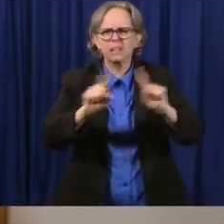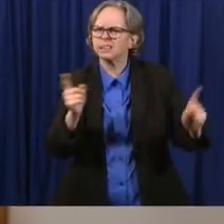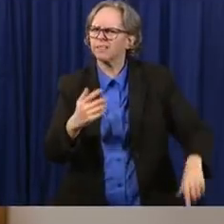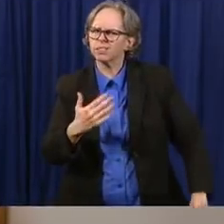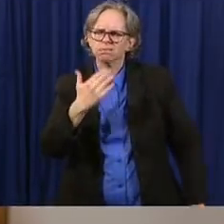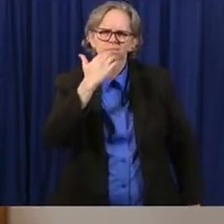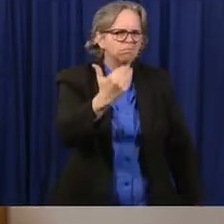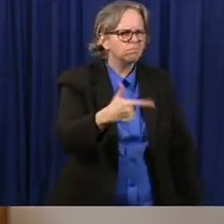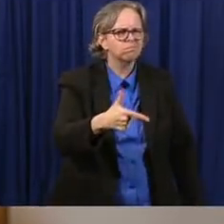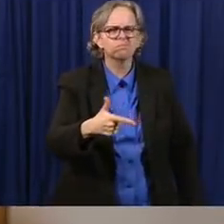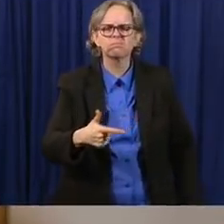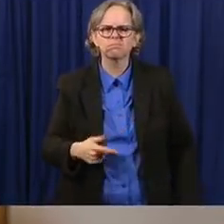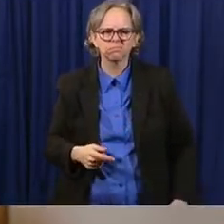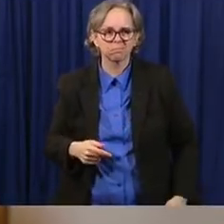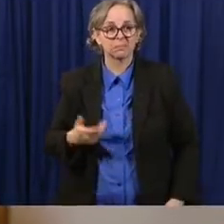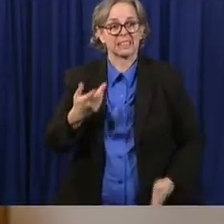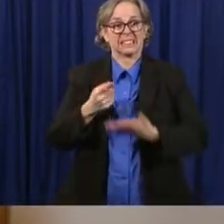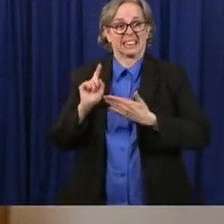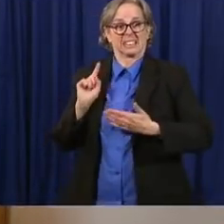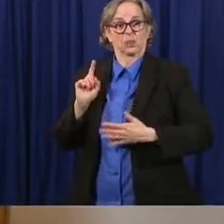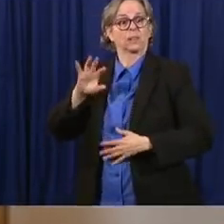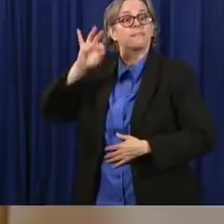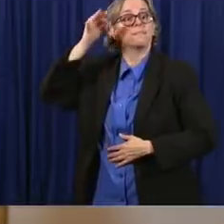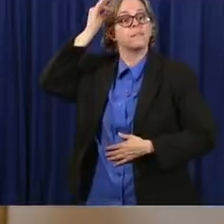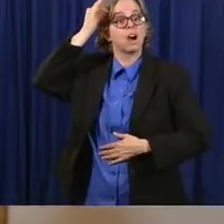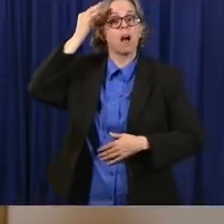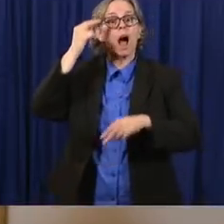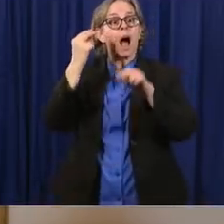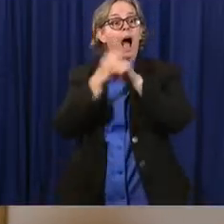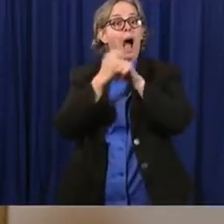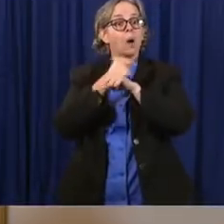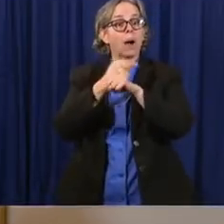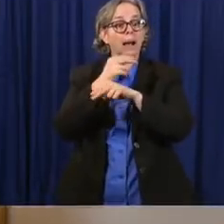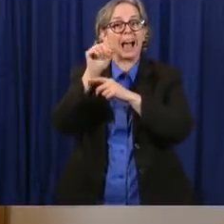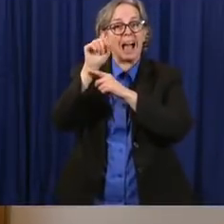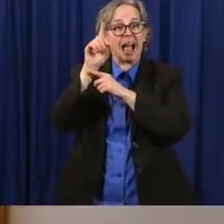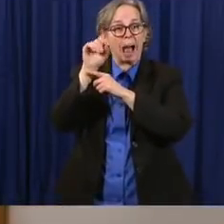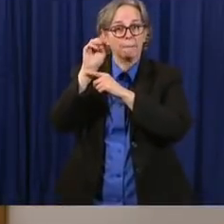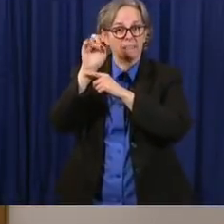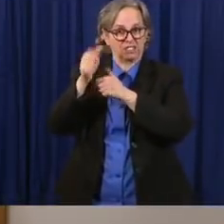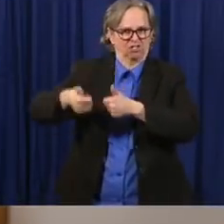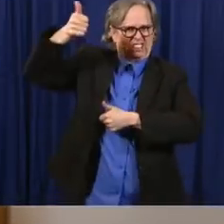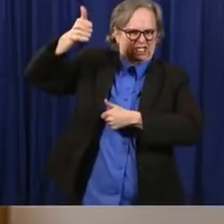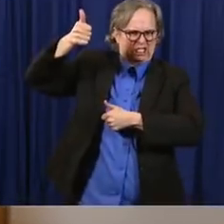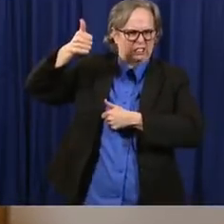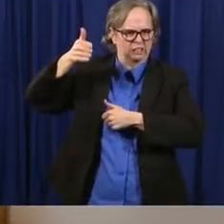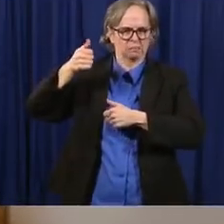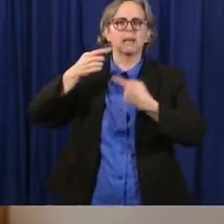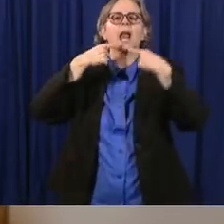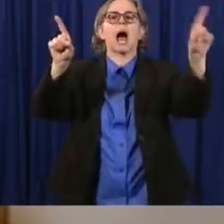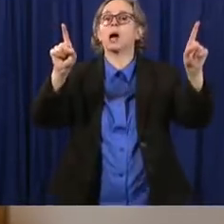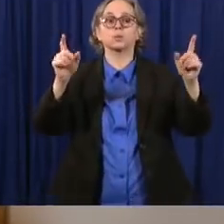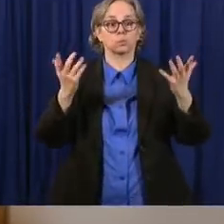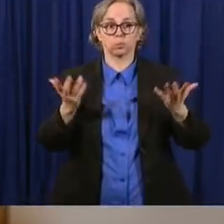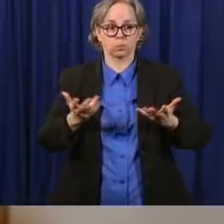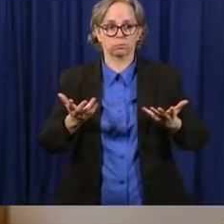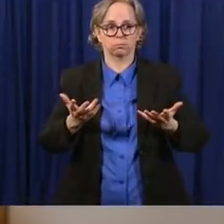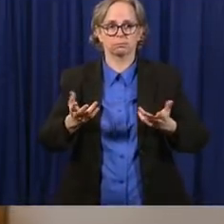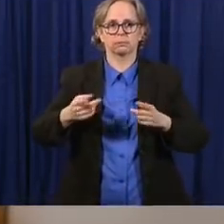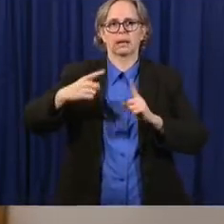week, the Federal Highway Administration announced that they would temporarily allow us to use these food